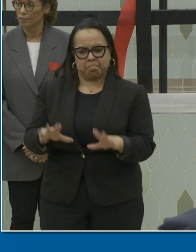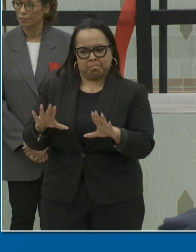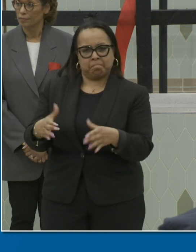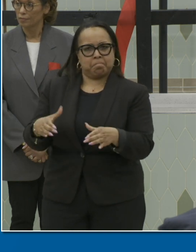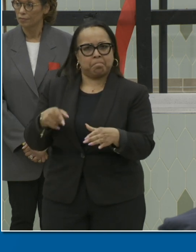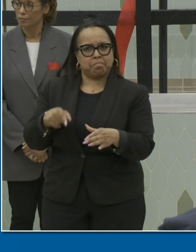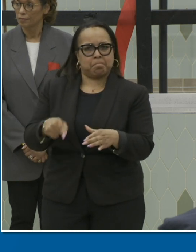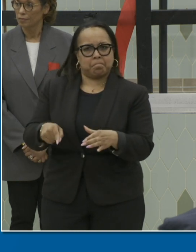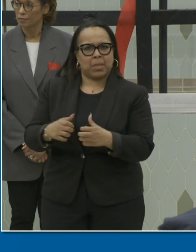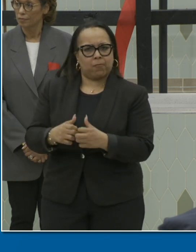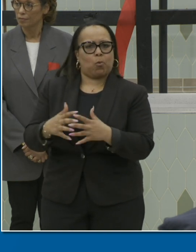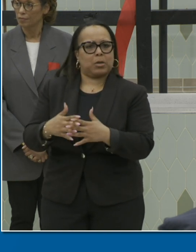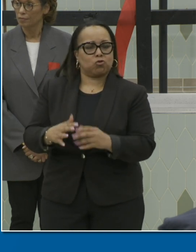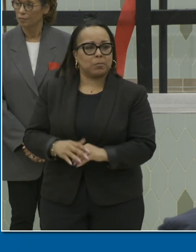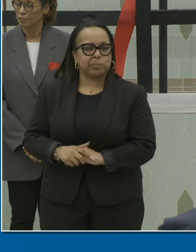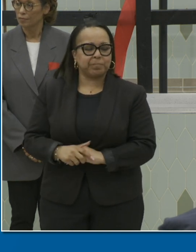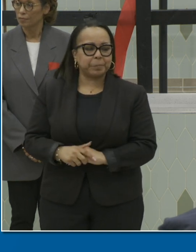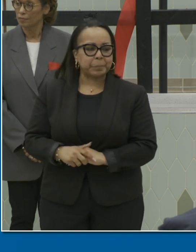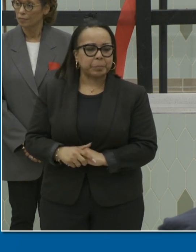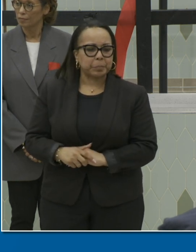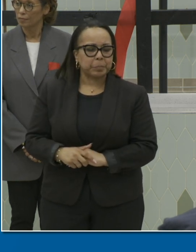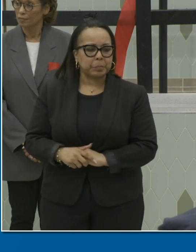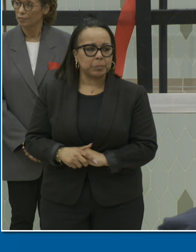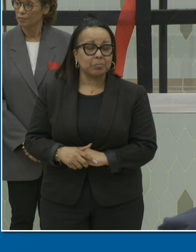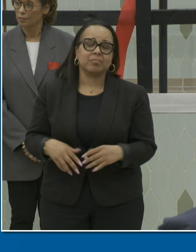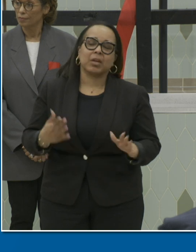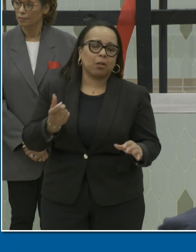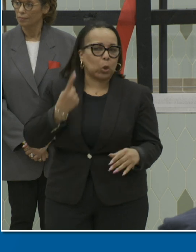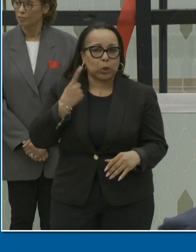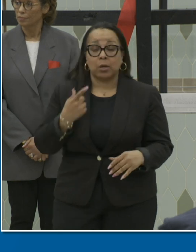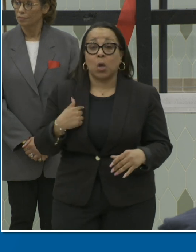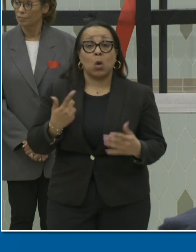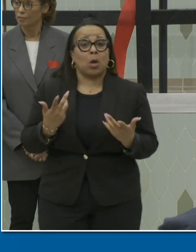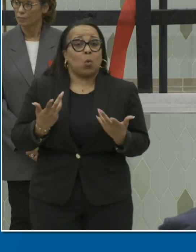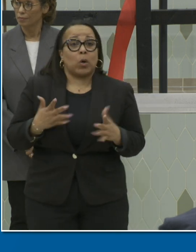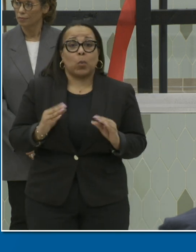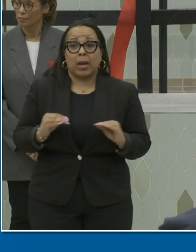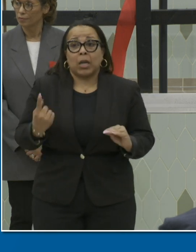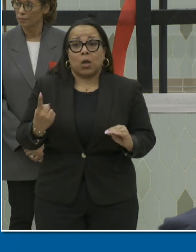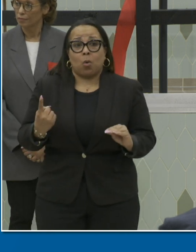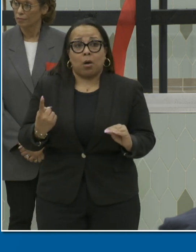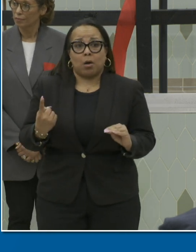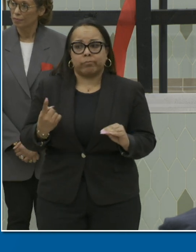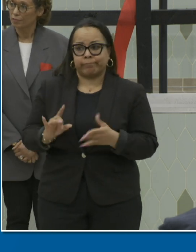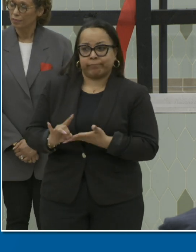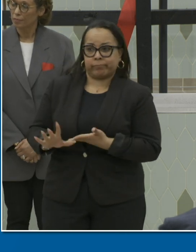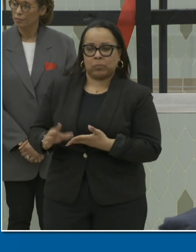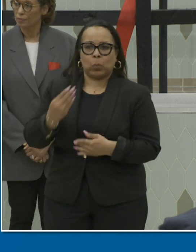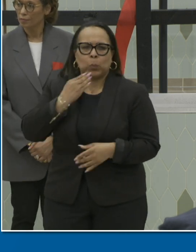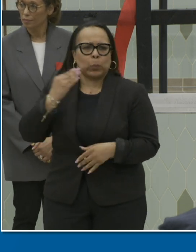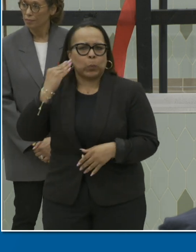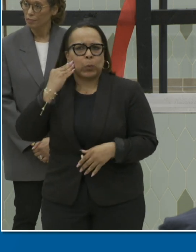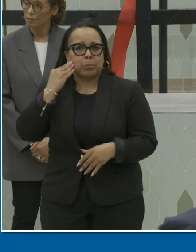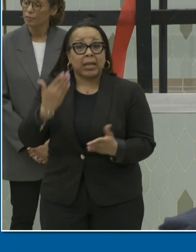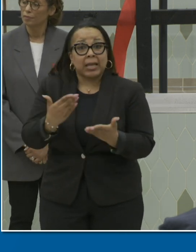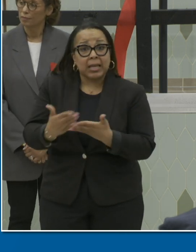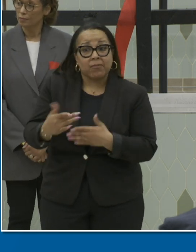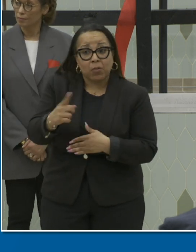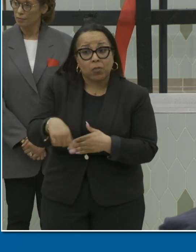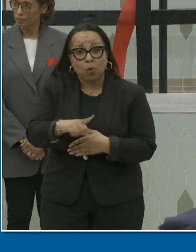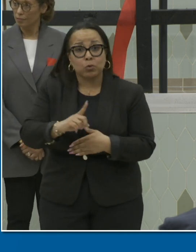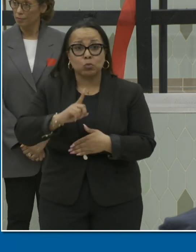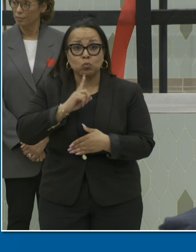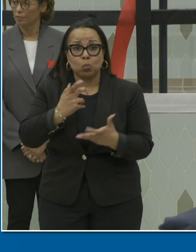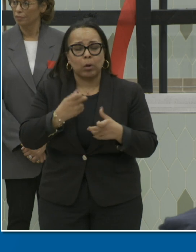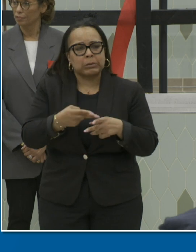entity or formation. And so, you know, look, we don't want anyone to be without a home, even those who